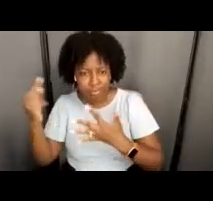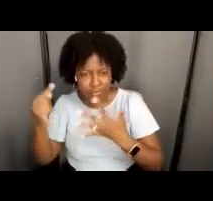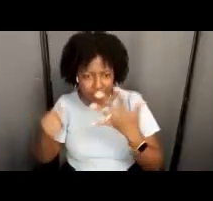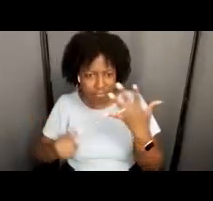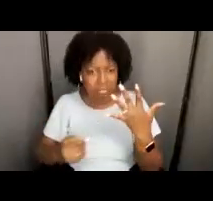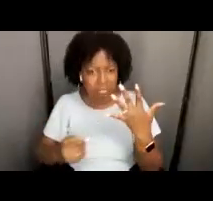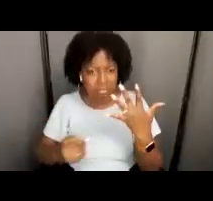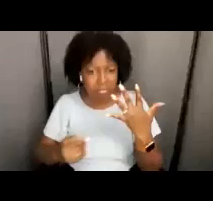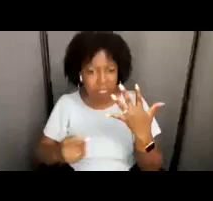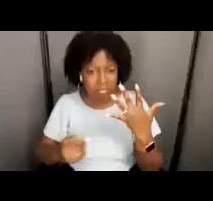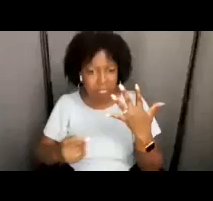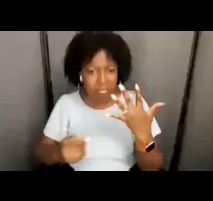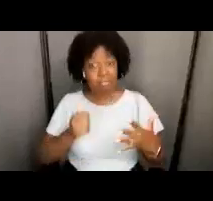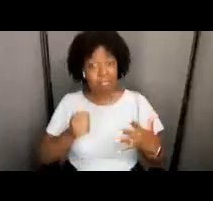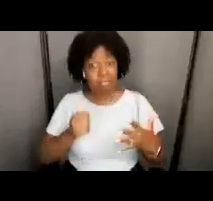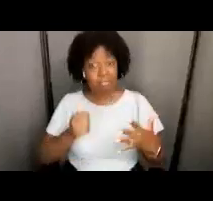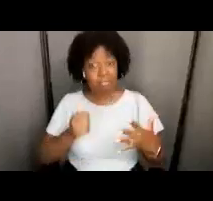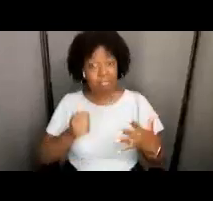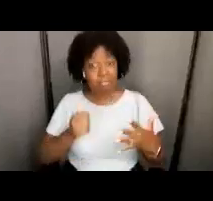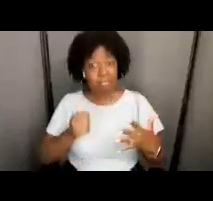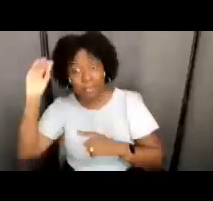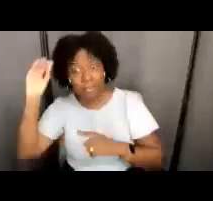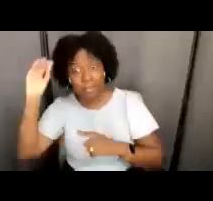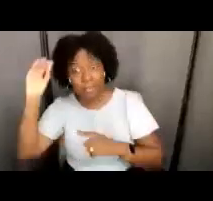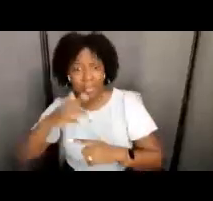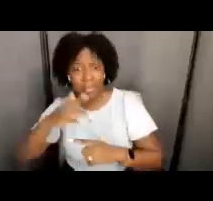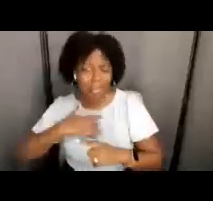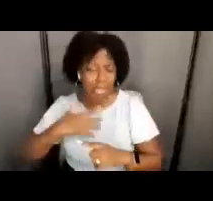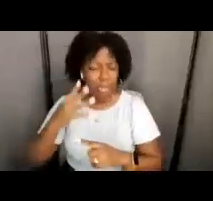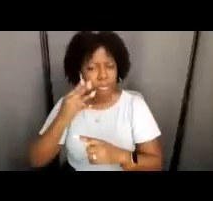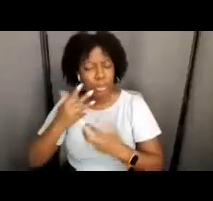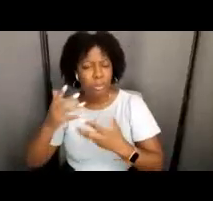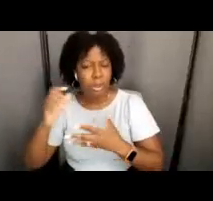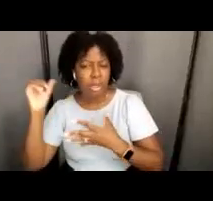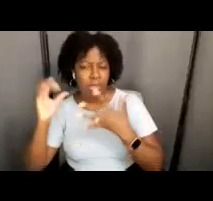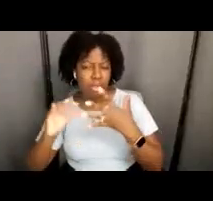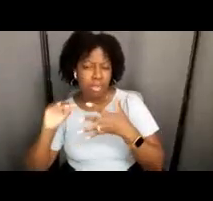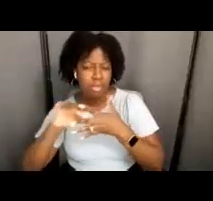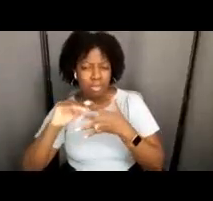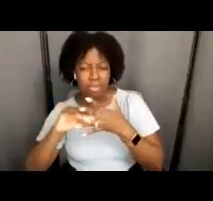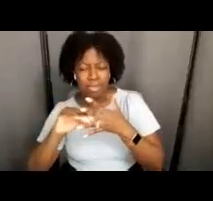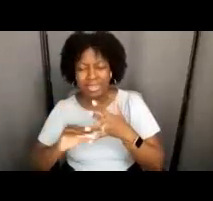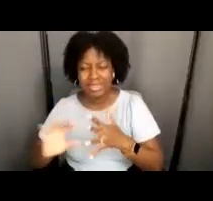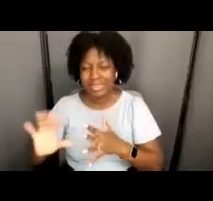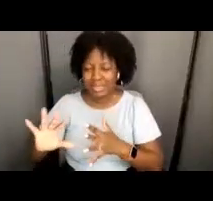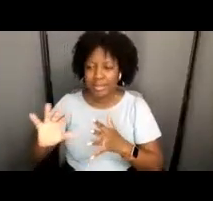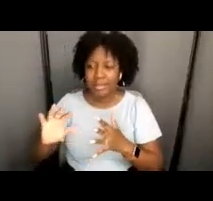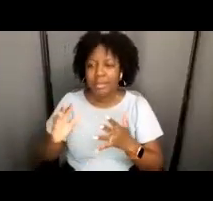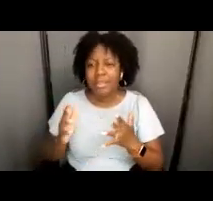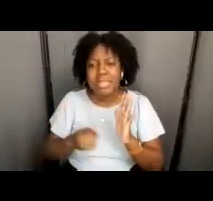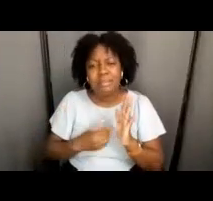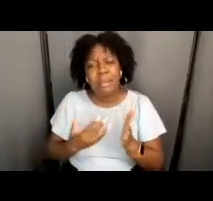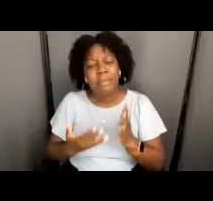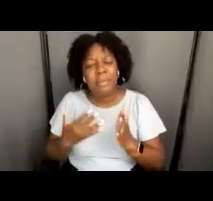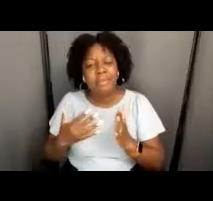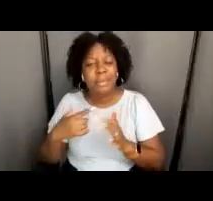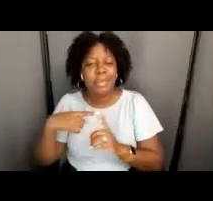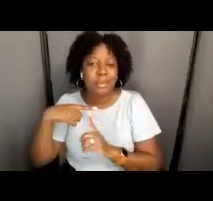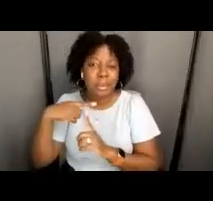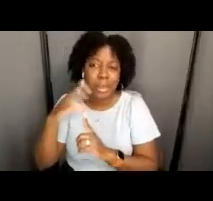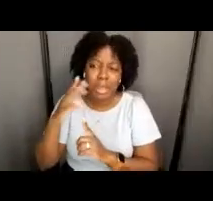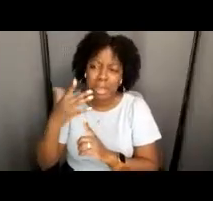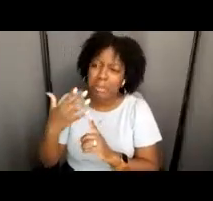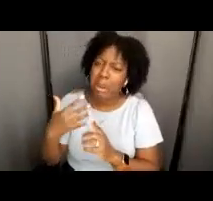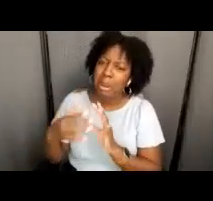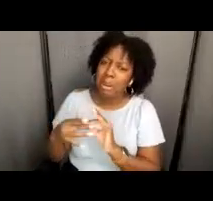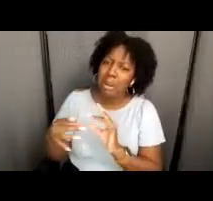factors related to the research itself, with the idea that even seemingly harmless positive laudatory comments can start to